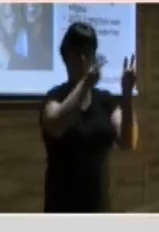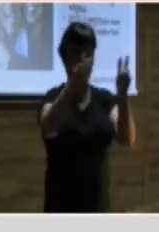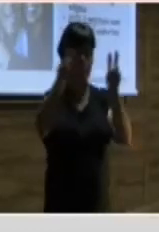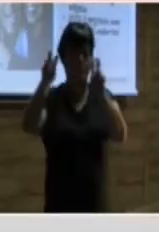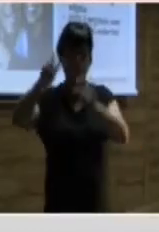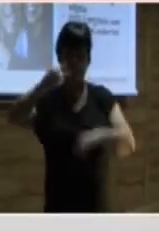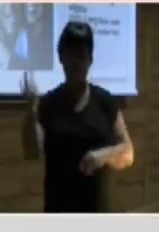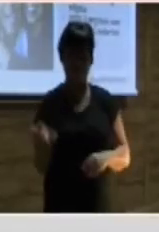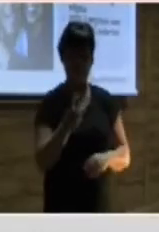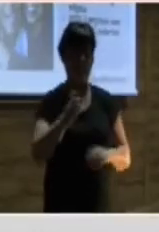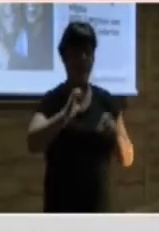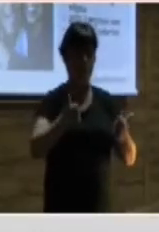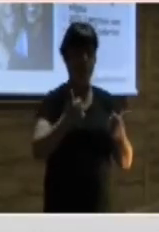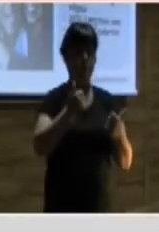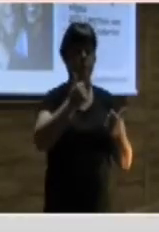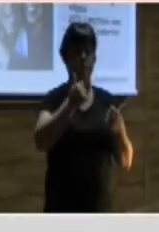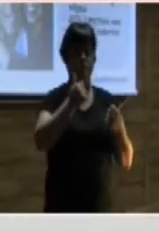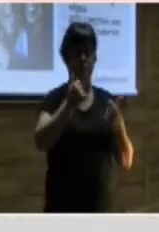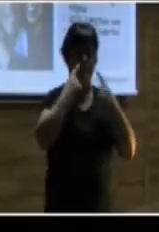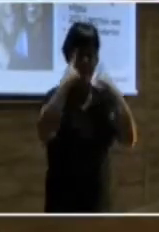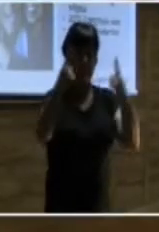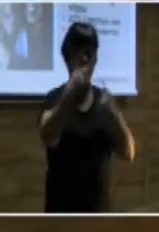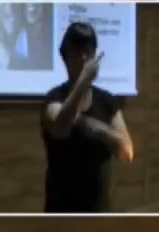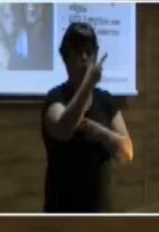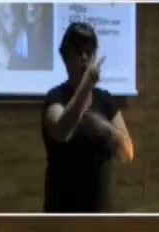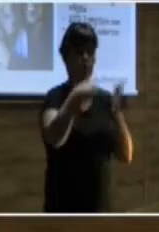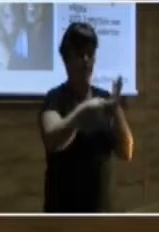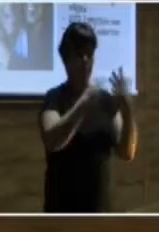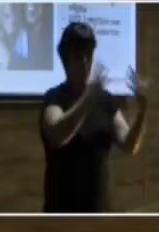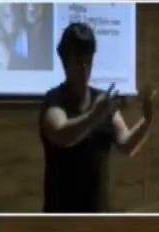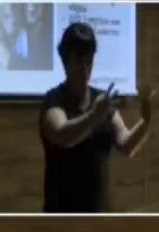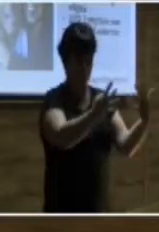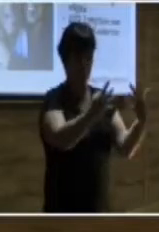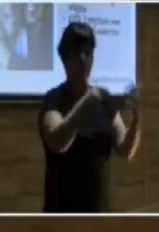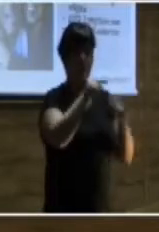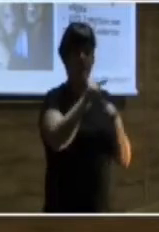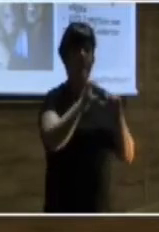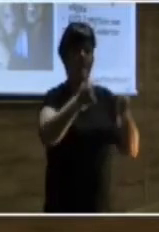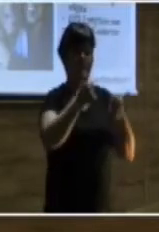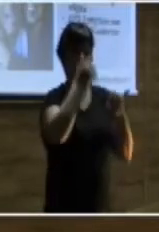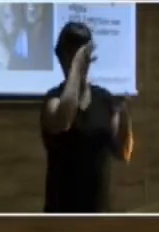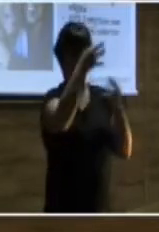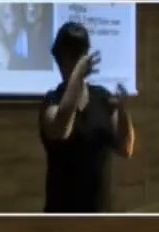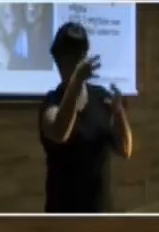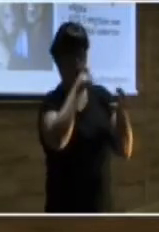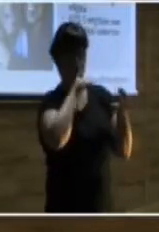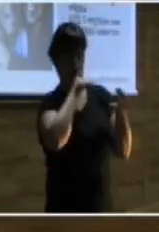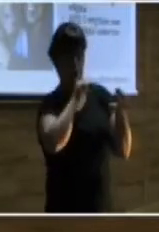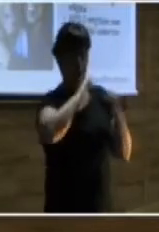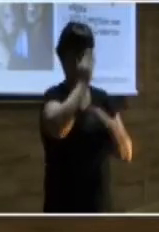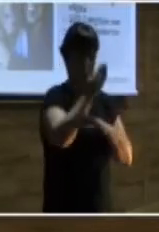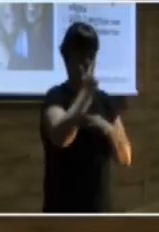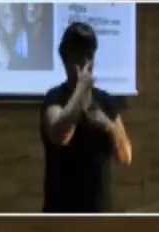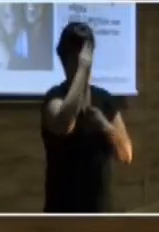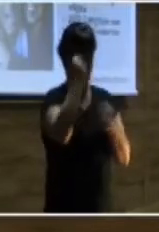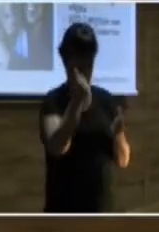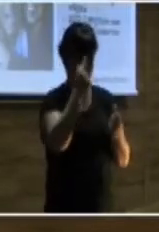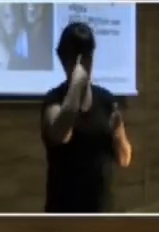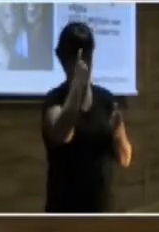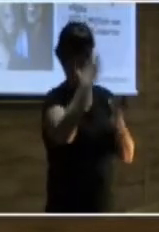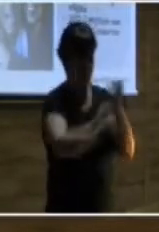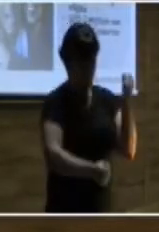the prevalence data on dementia and looking at what these figures are. And when you're trying